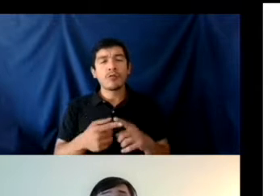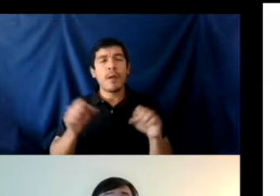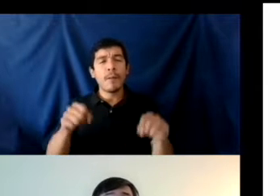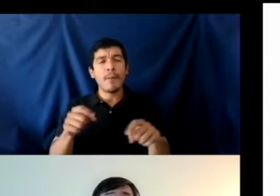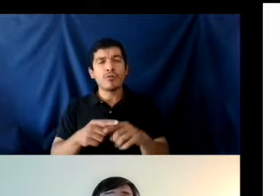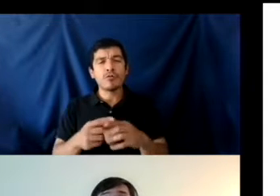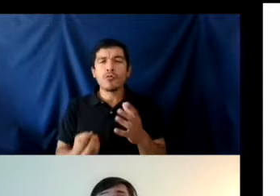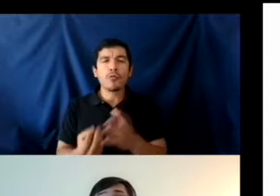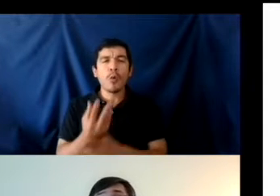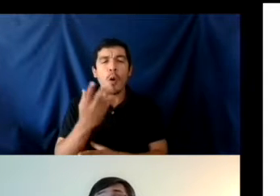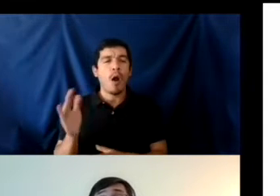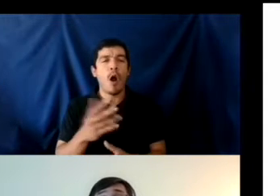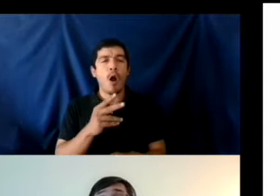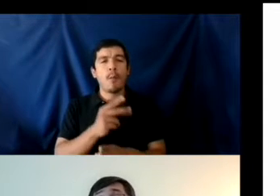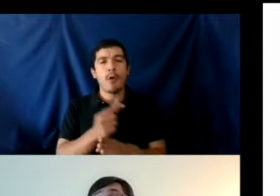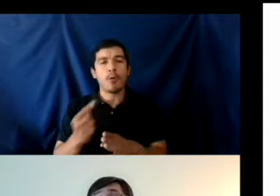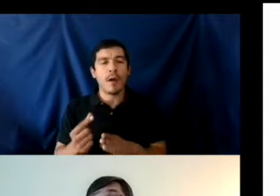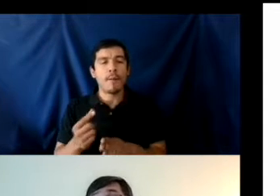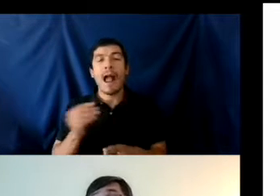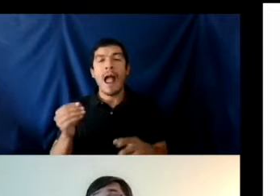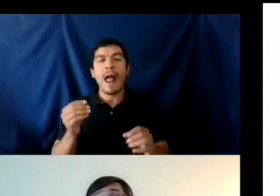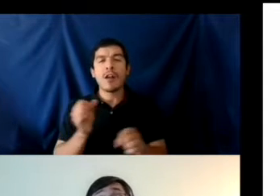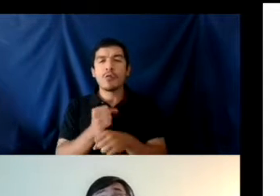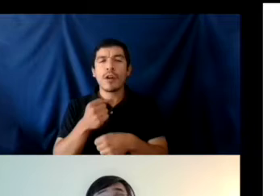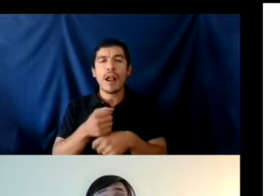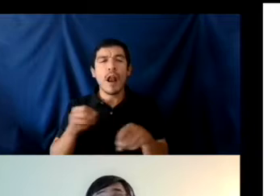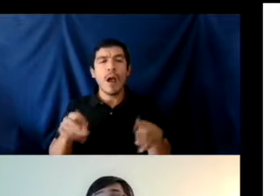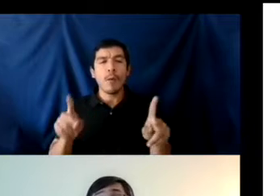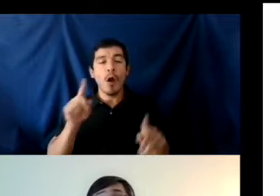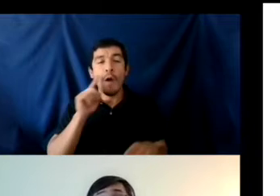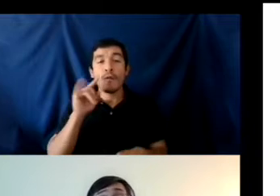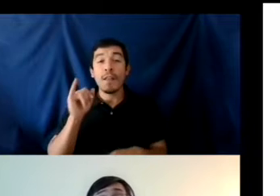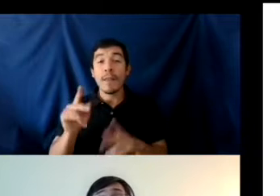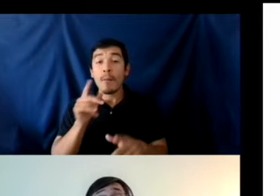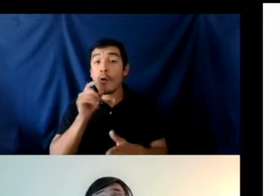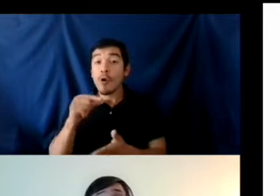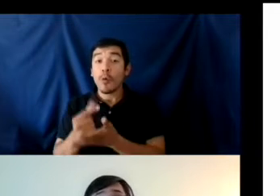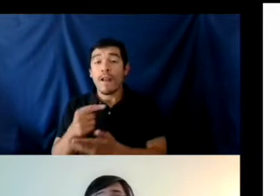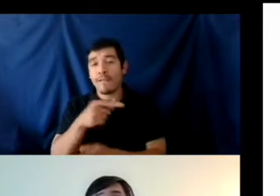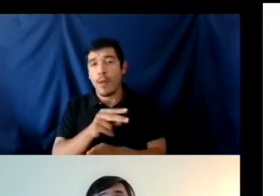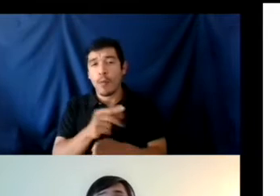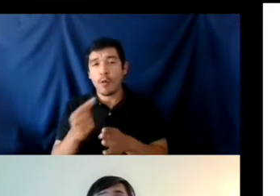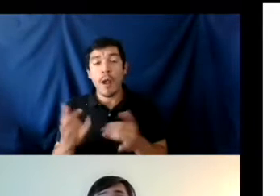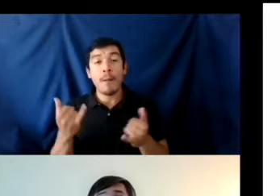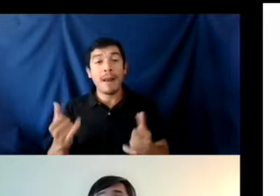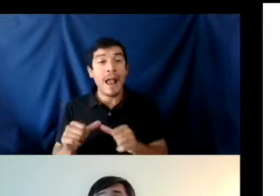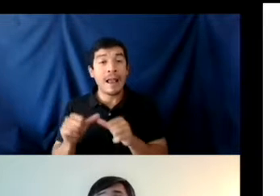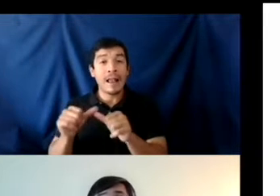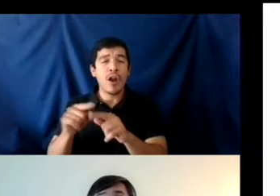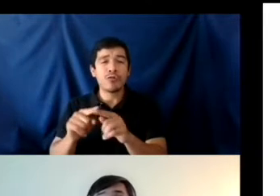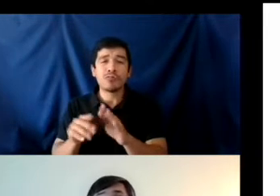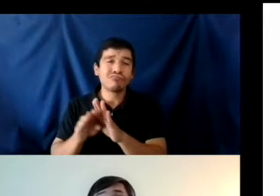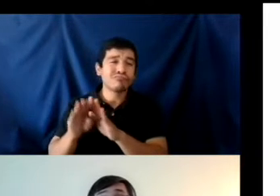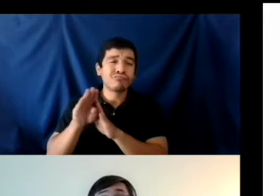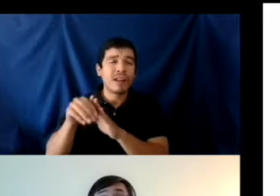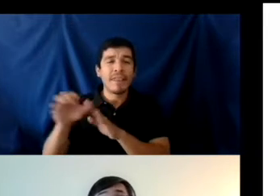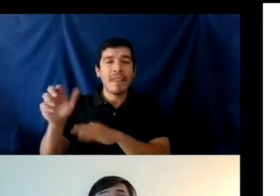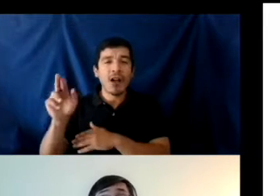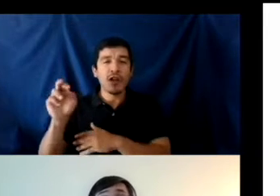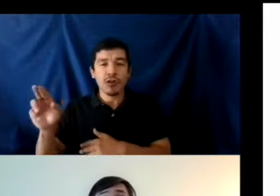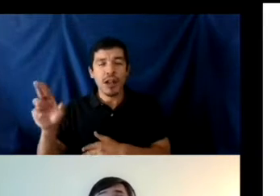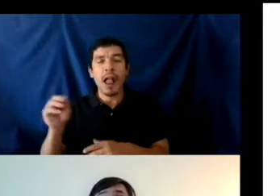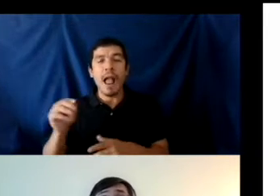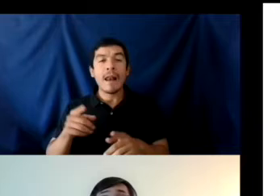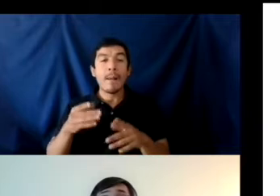expand the National Leadership Program and create opportunities for the alumni of that program who are now continuing to rise in their careers and are beginning to